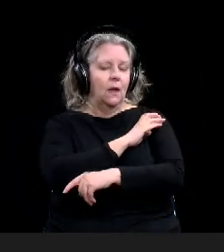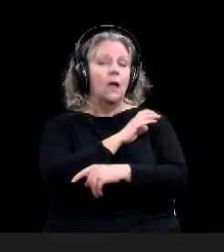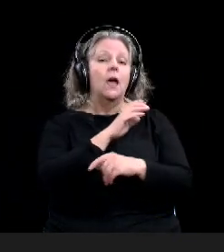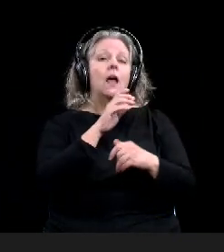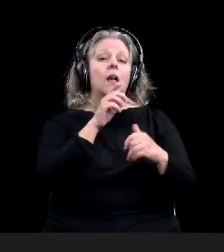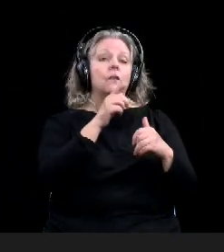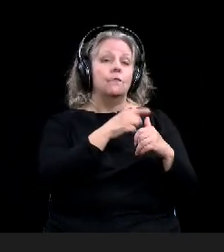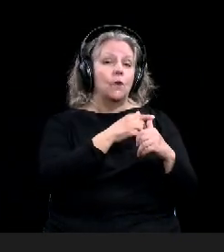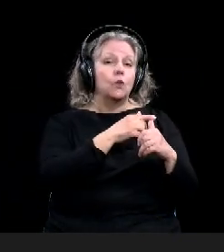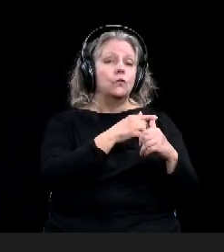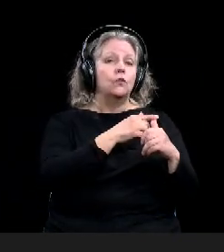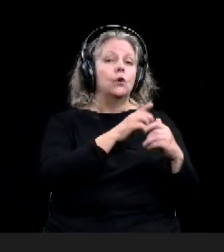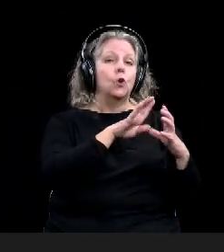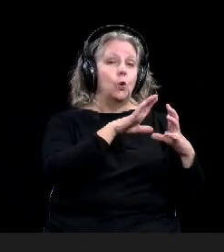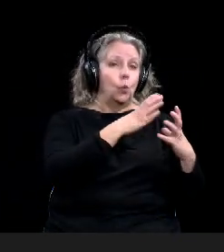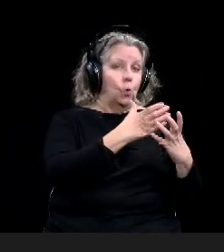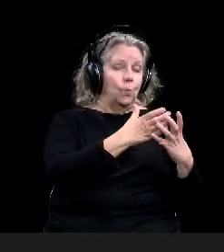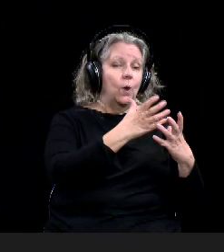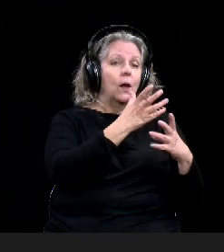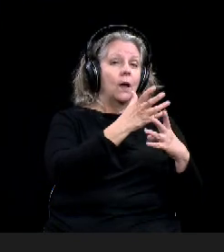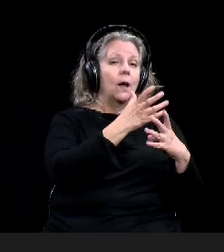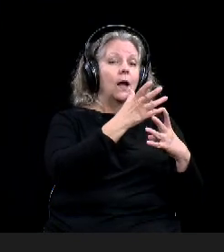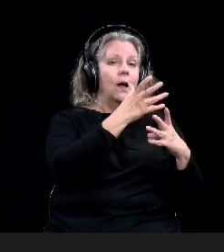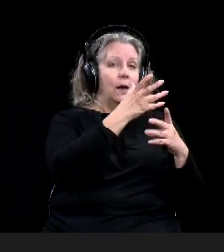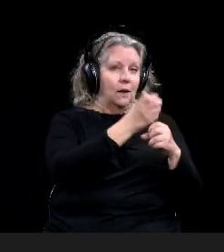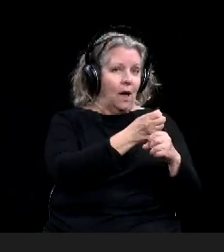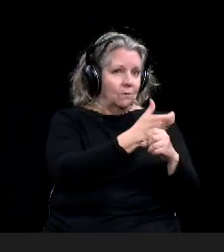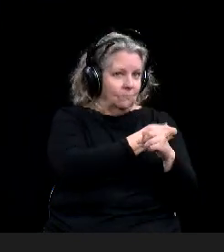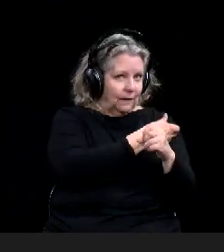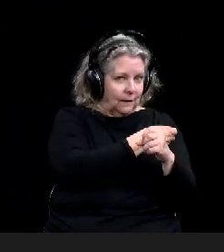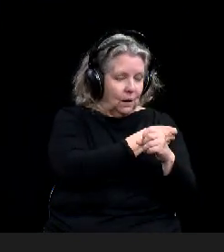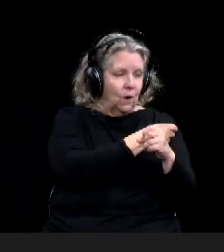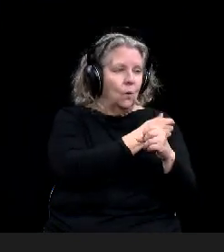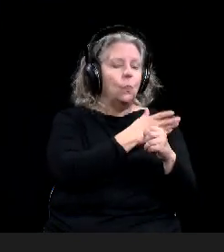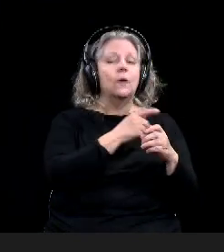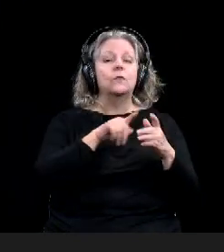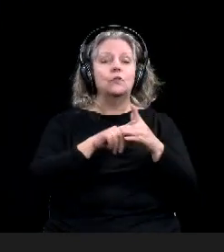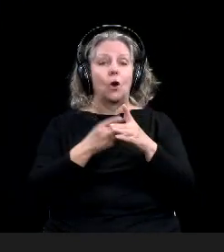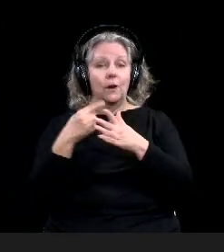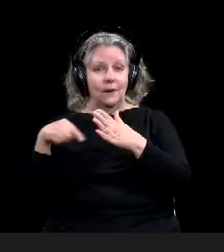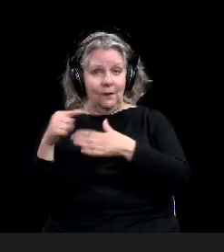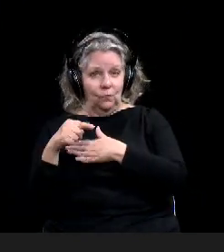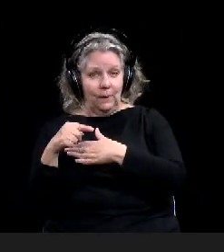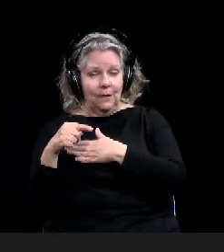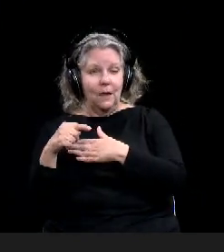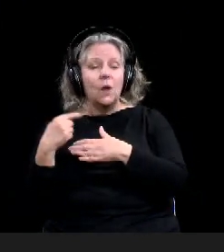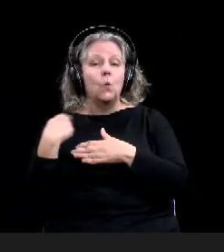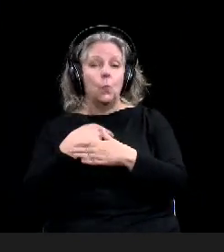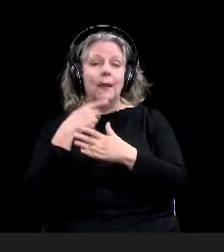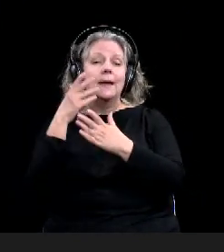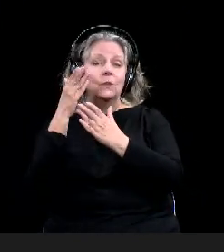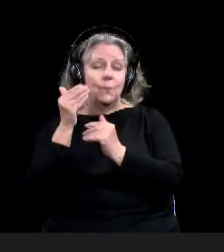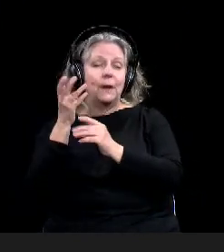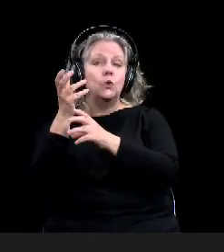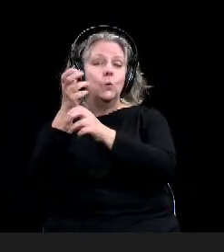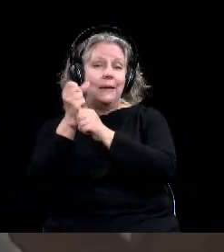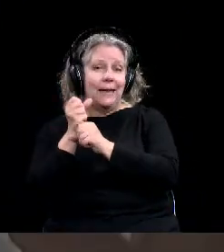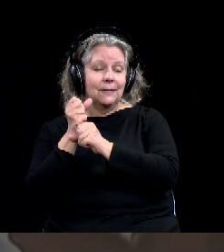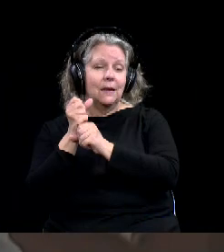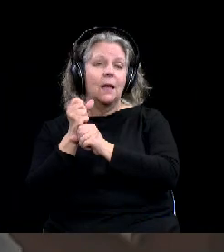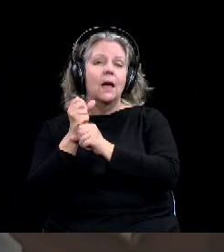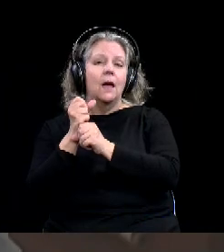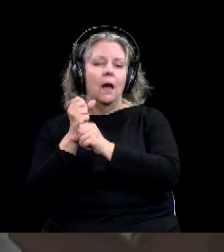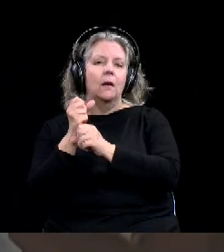receive the vaccine, which we are expecting to receive the vaccine. The state has honored their commitment every week. Great. Thank you,